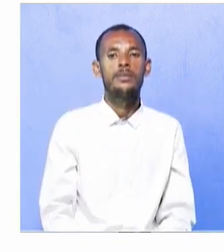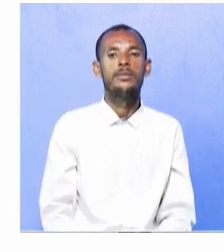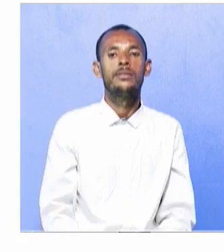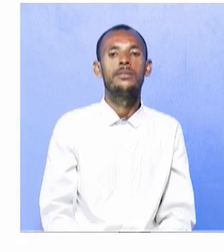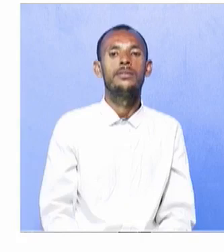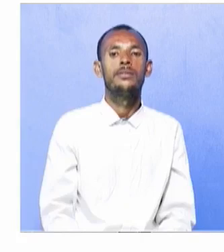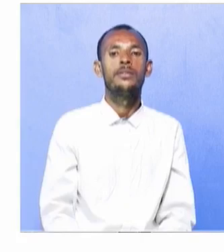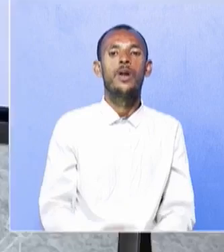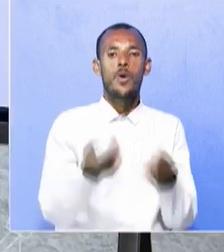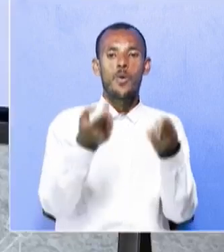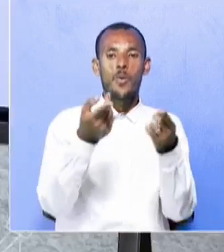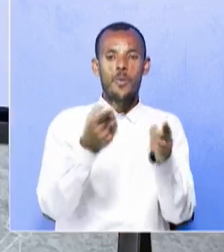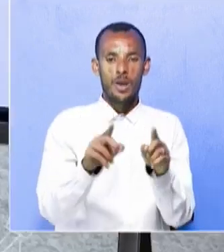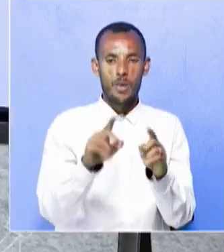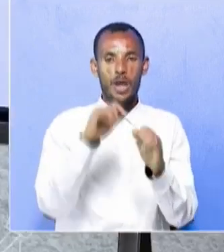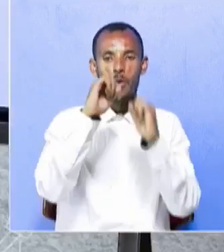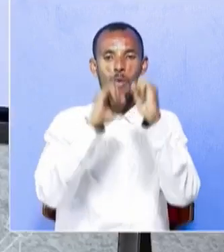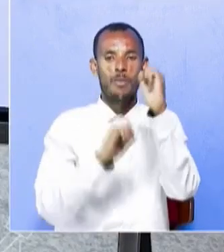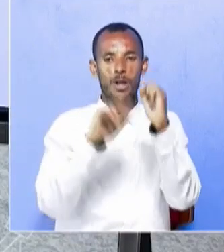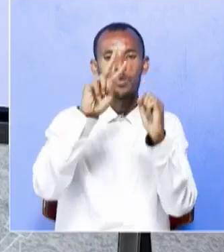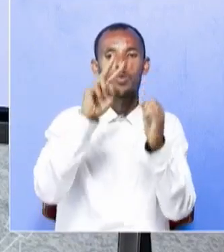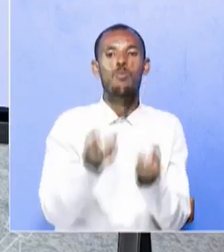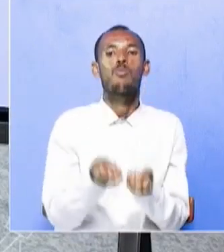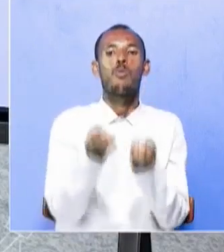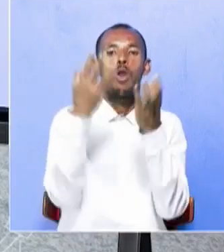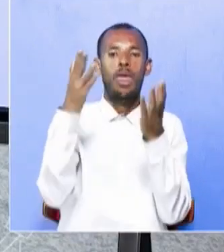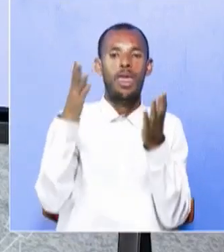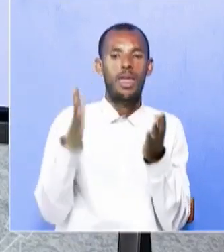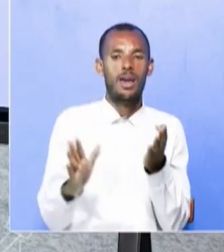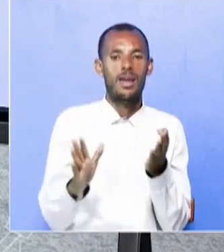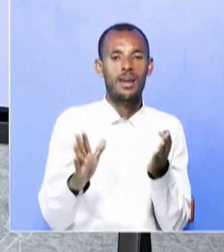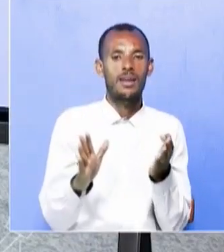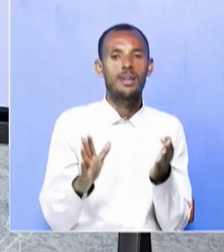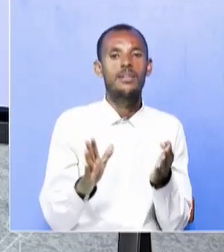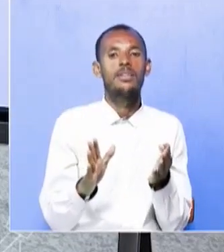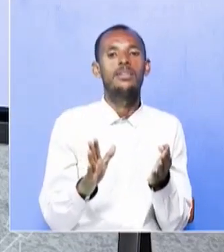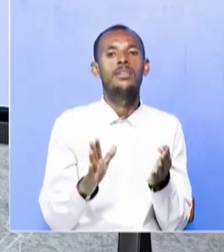Okay, whenever we compare two polygons and